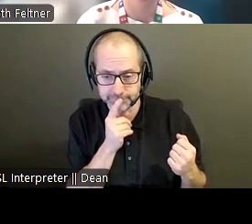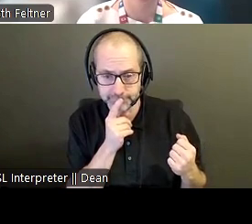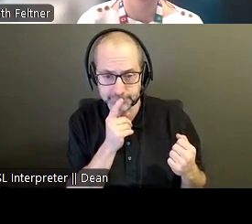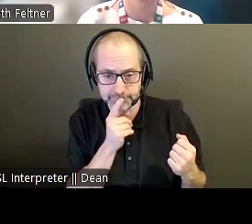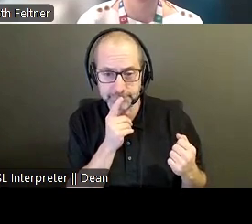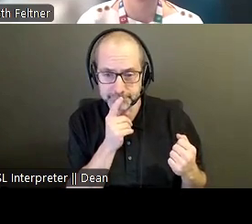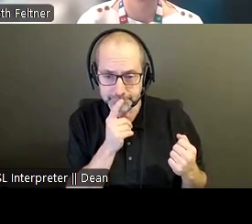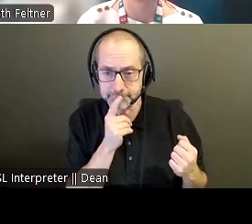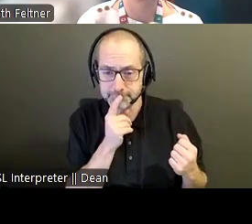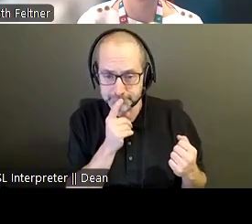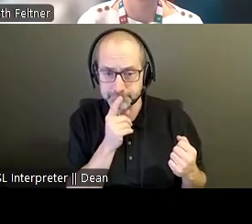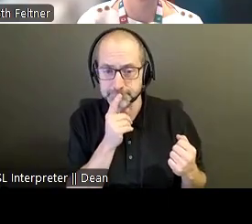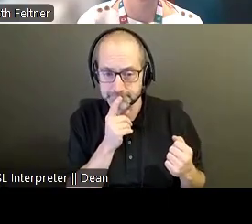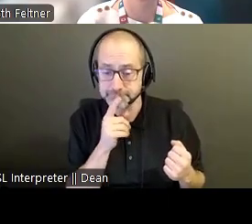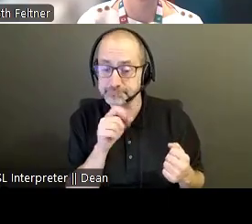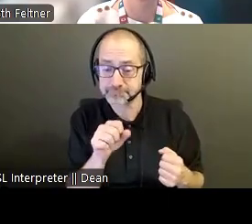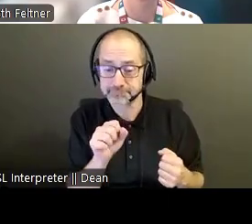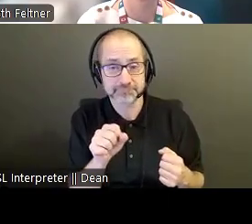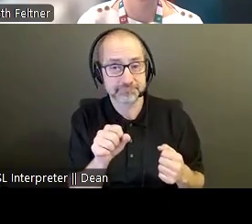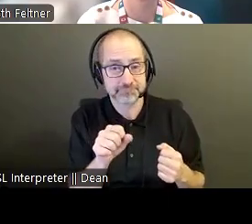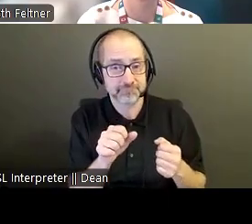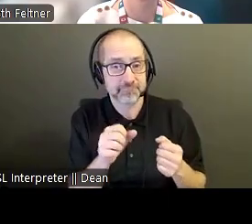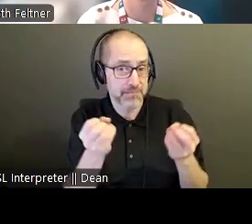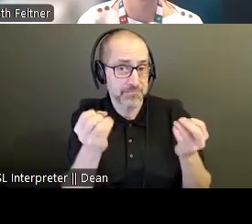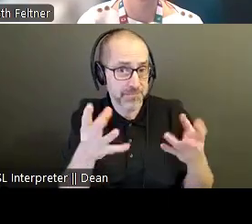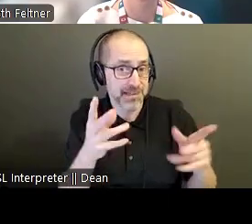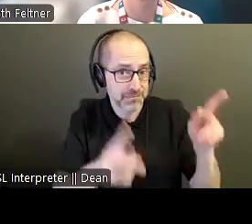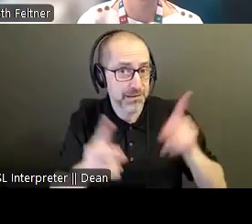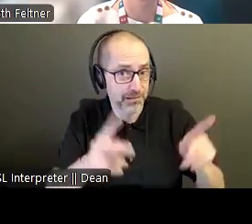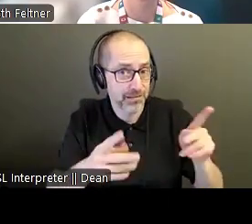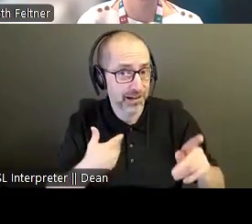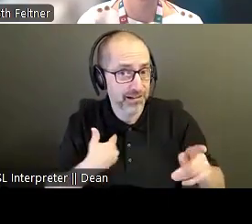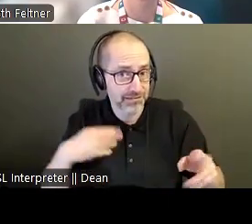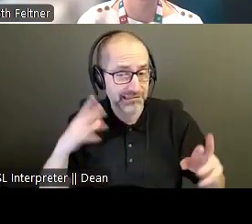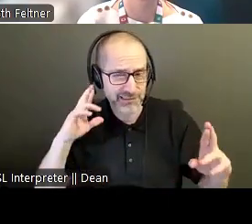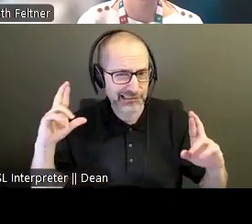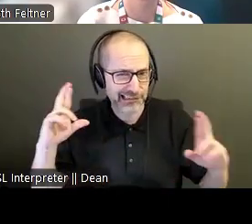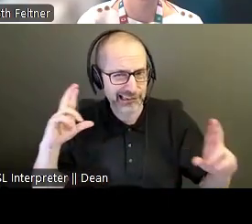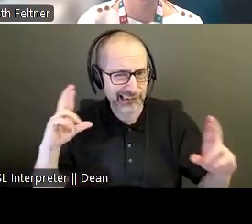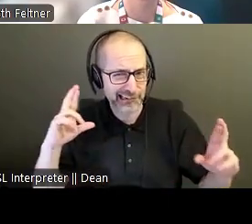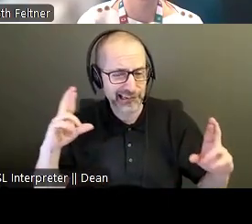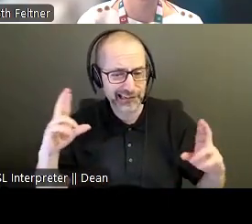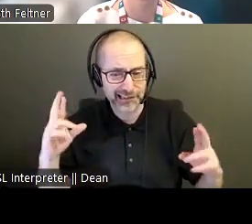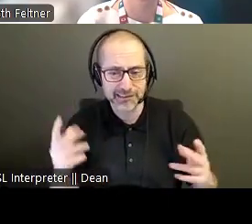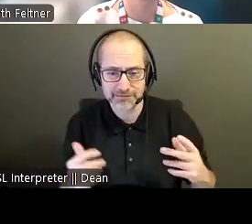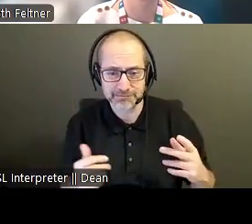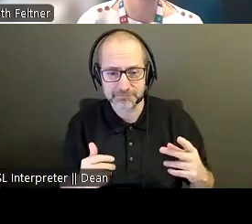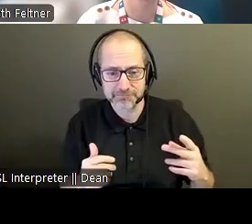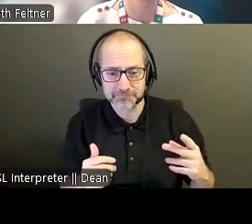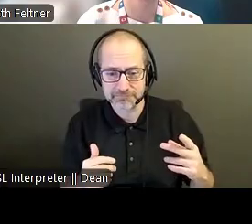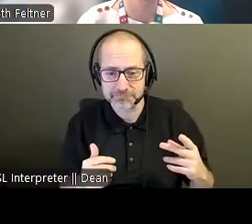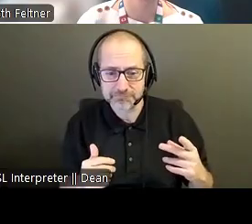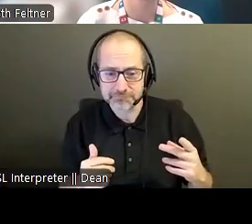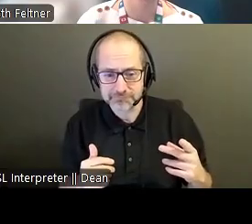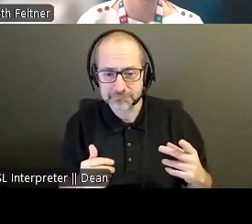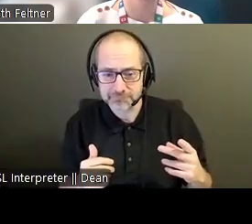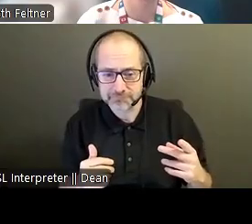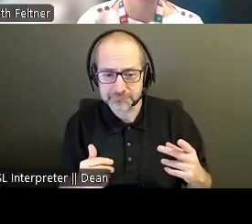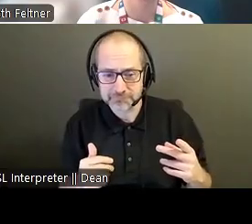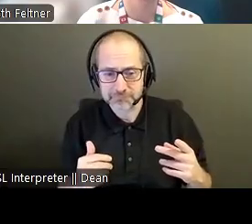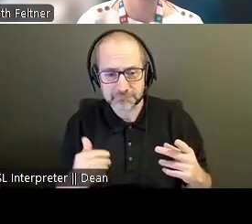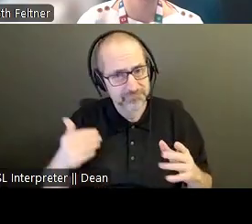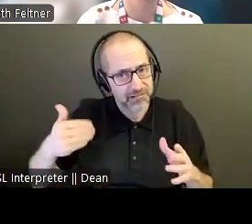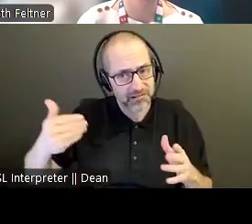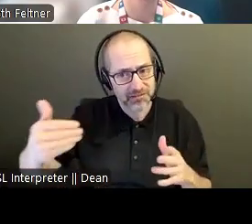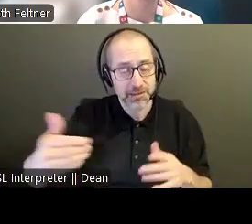Okay, yeah, so also very common. Um, Frequently, occasionally, I've definitely had ringing